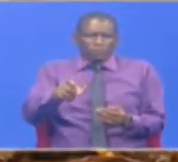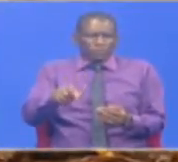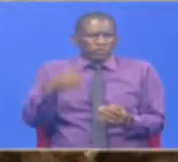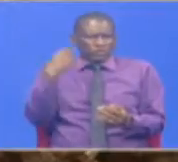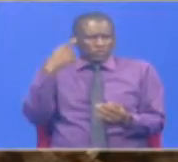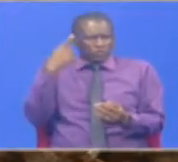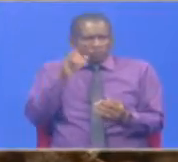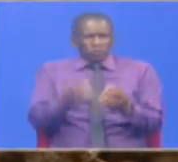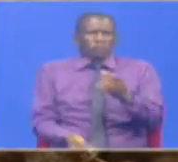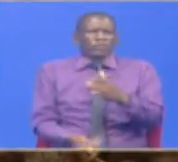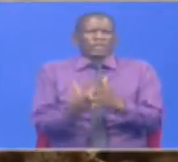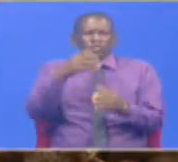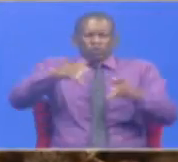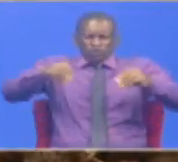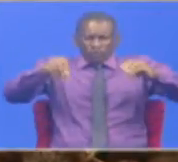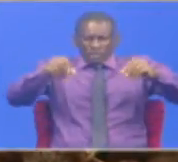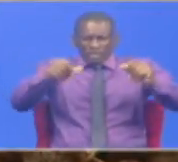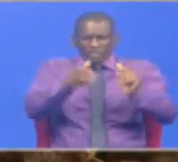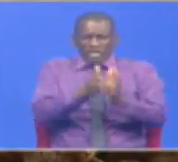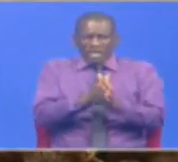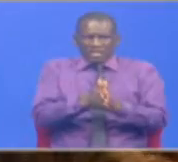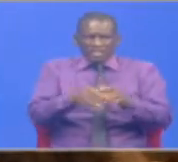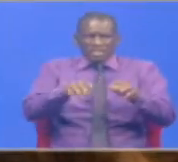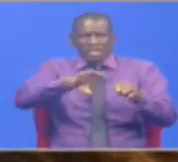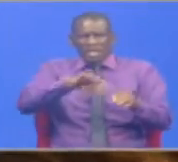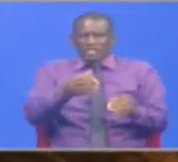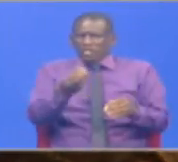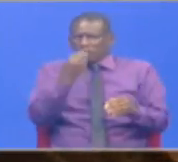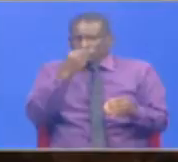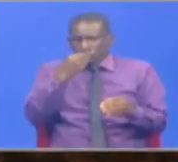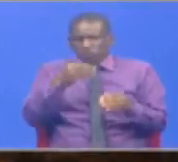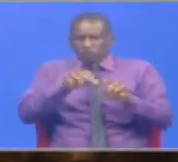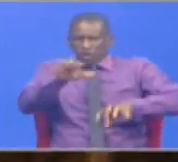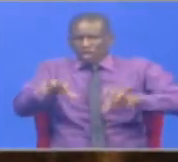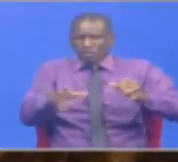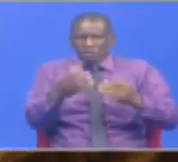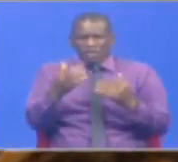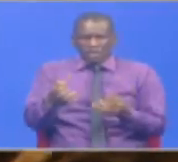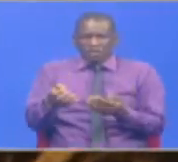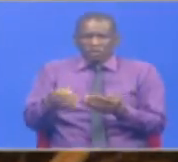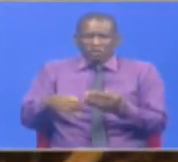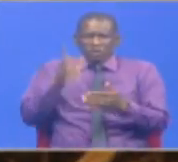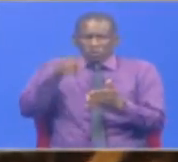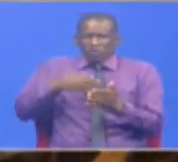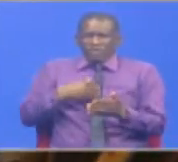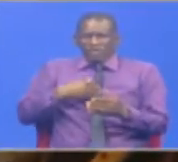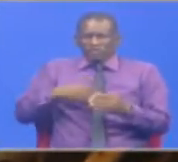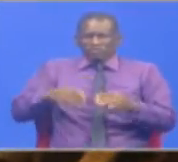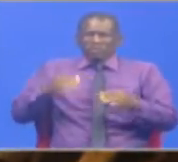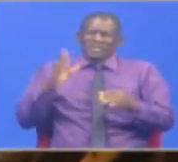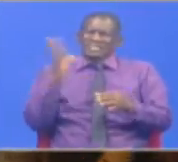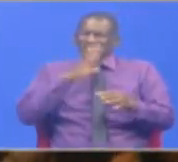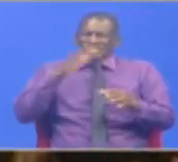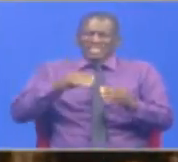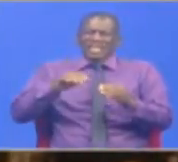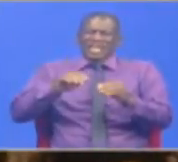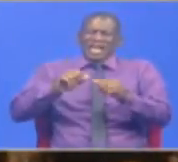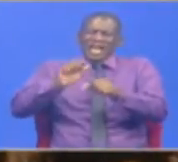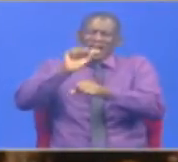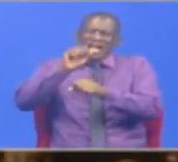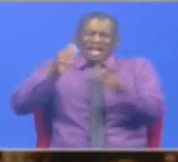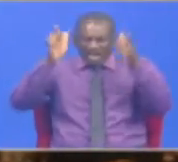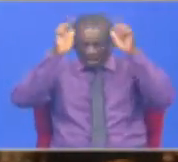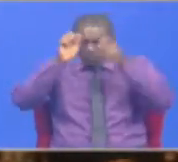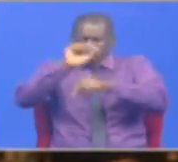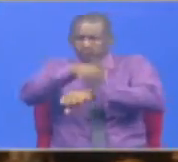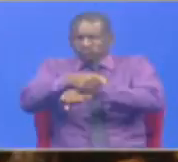production of organic fertilizer and organic foliar feed. The beds we have compost manure, that is cow dung, dry leaves,